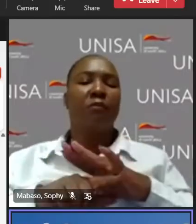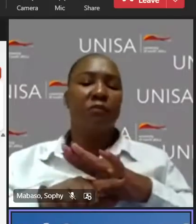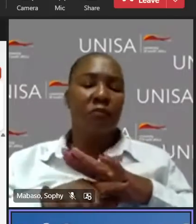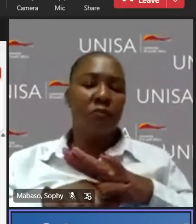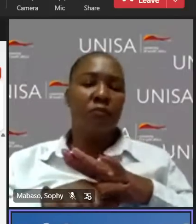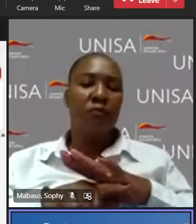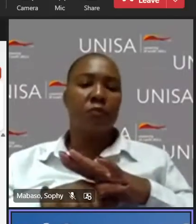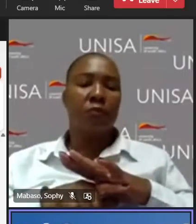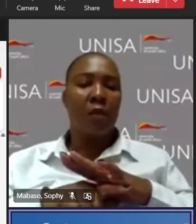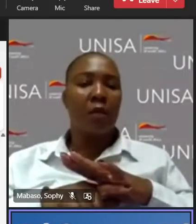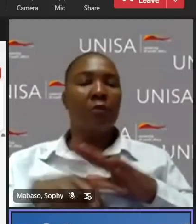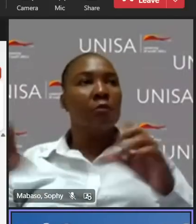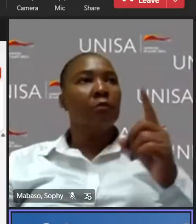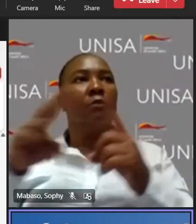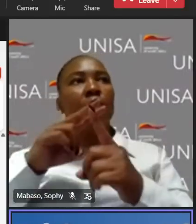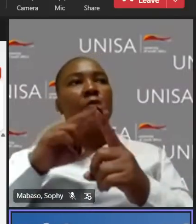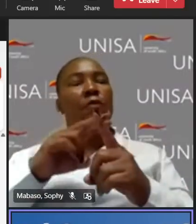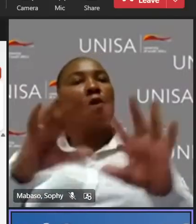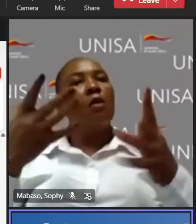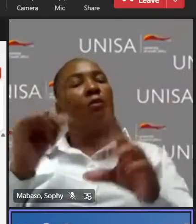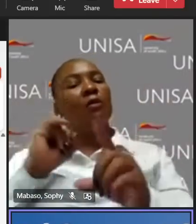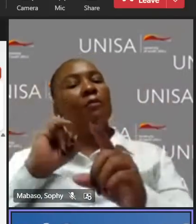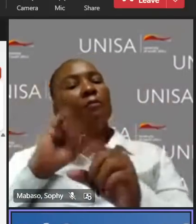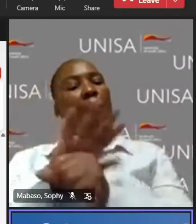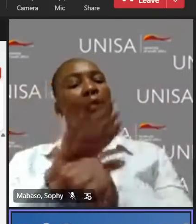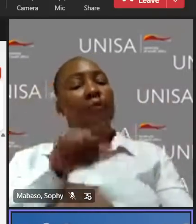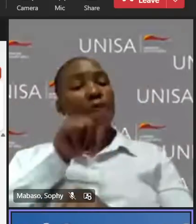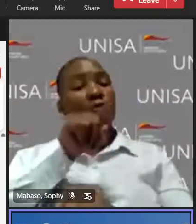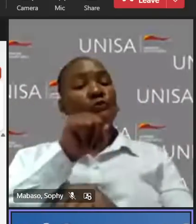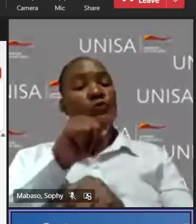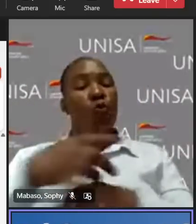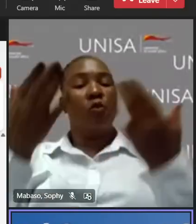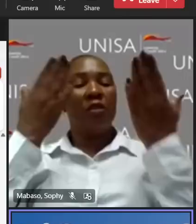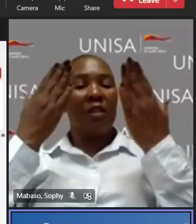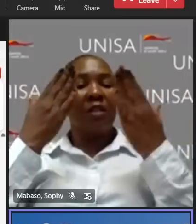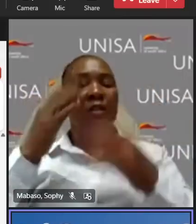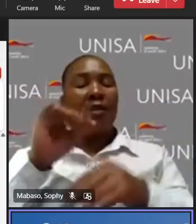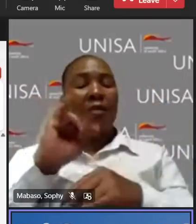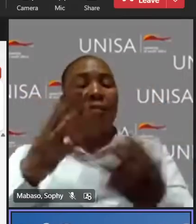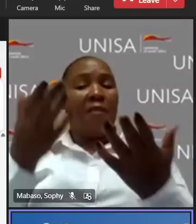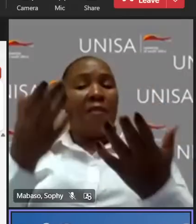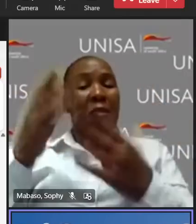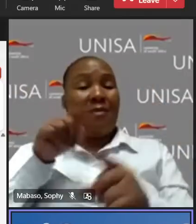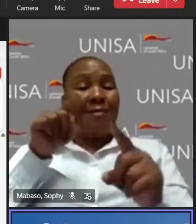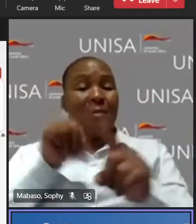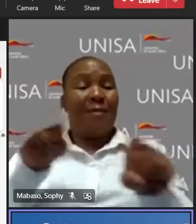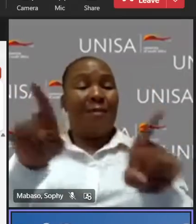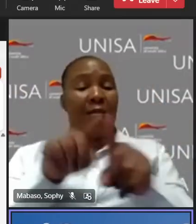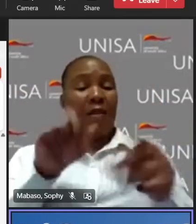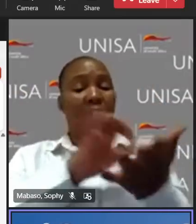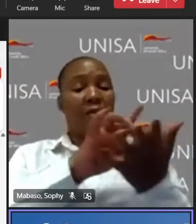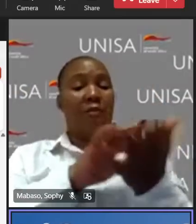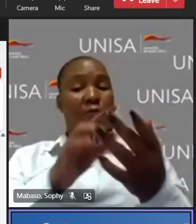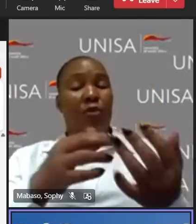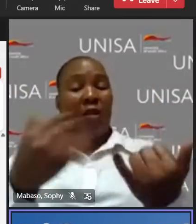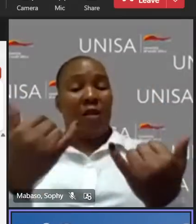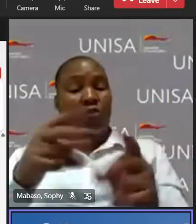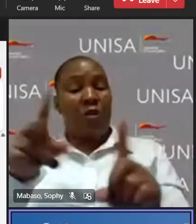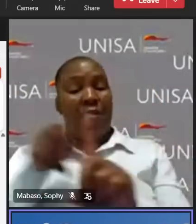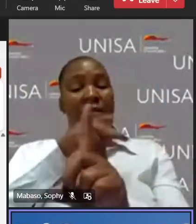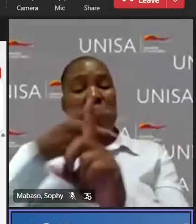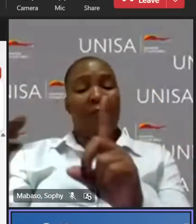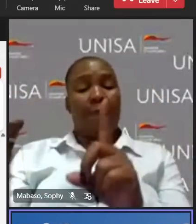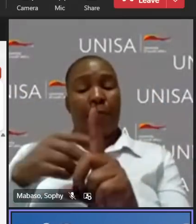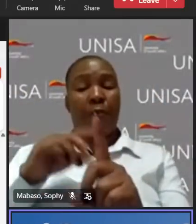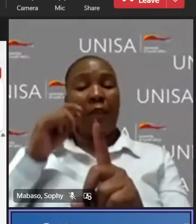see how this will impact on your studies if you are in a situation where you are a victim of